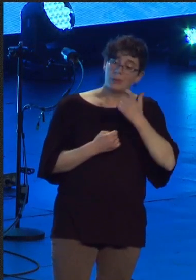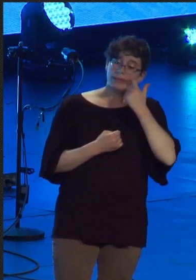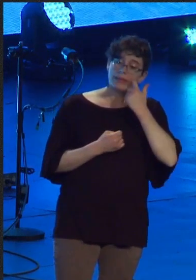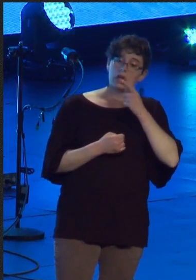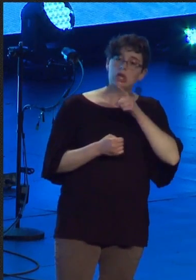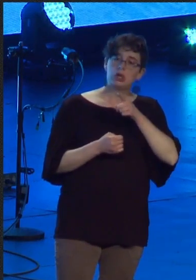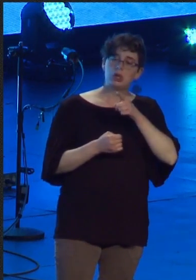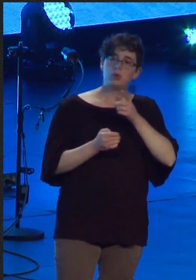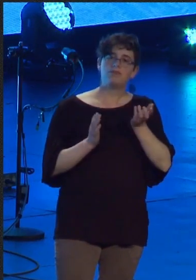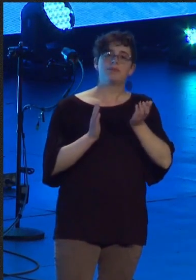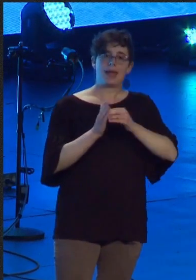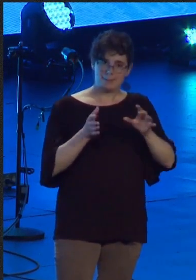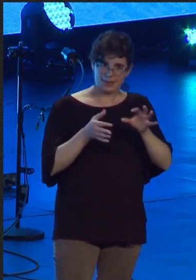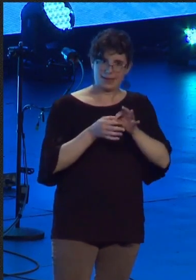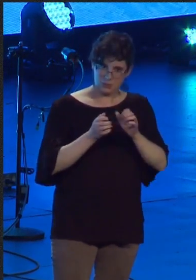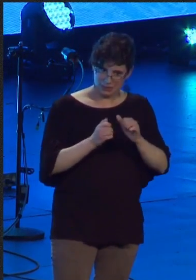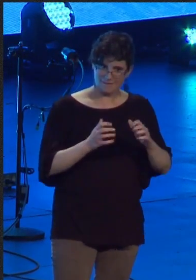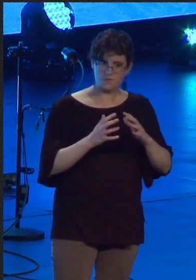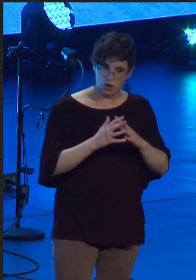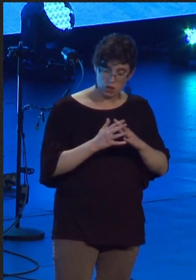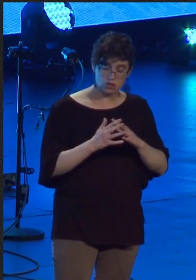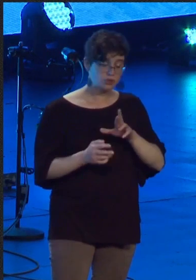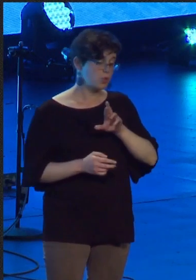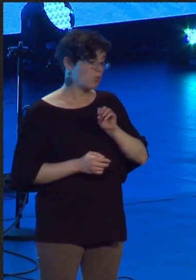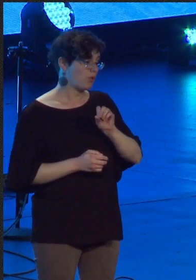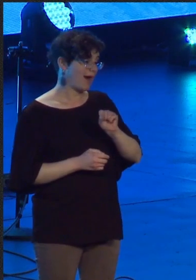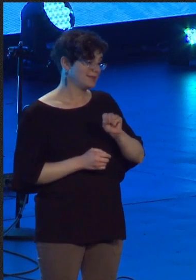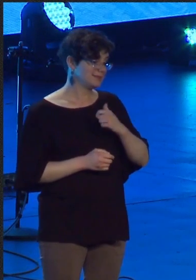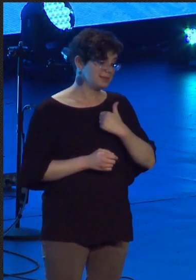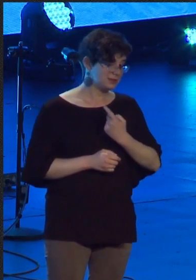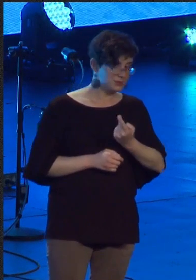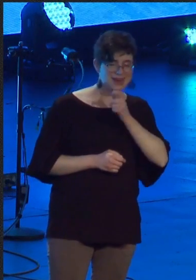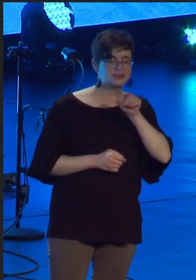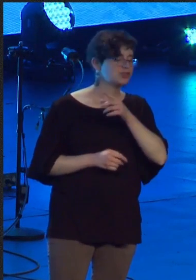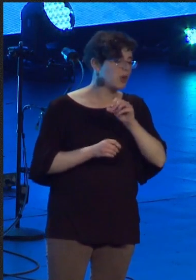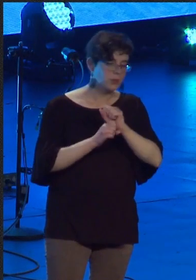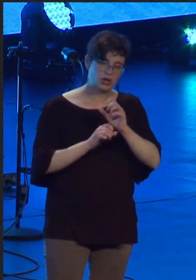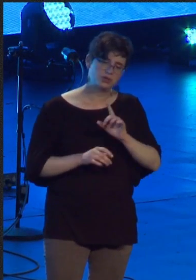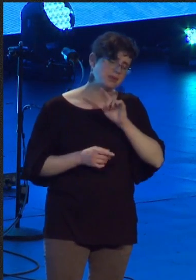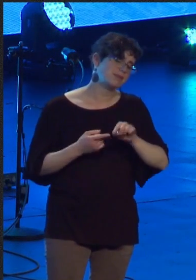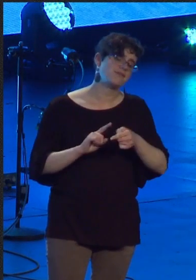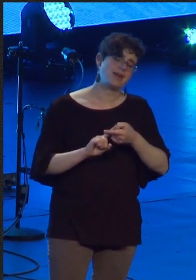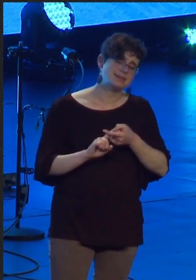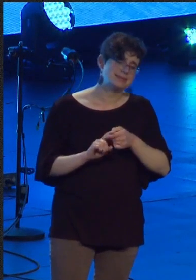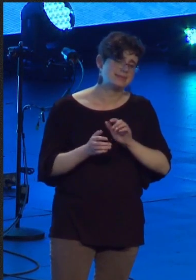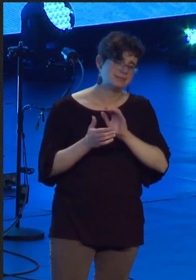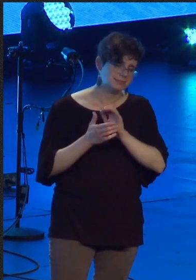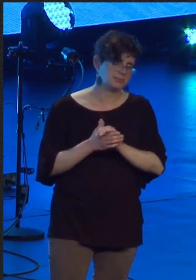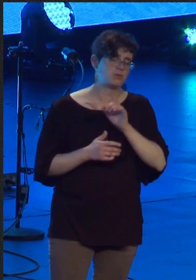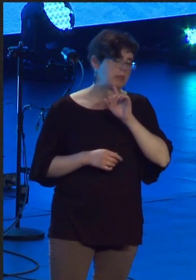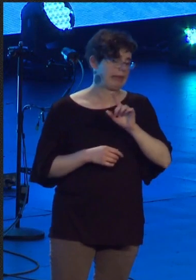years reacquainted with Converge. Ross and I are not just co-workers, we're friends. We enjoy each other. We